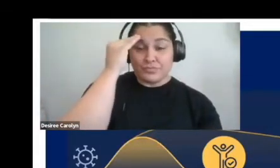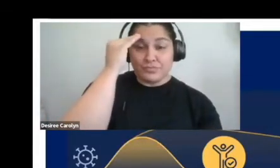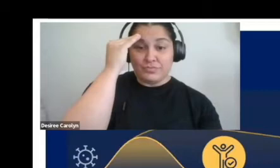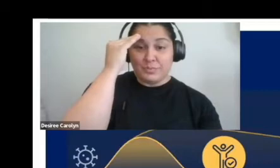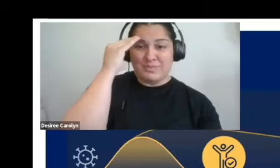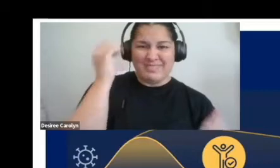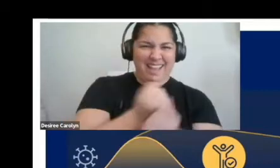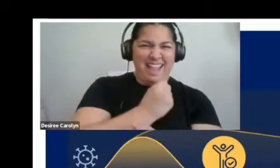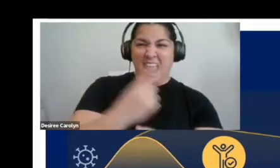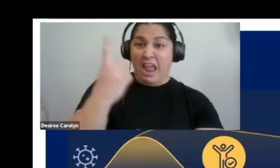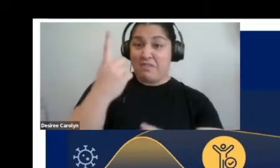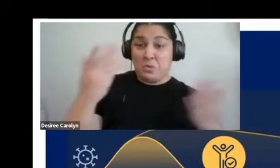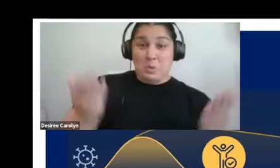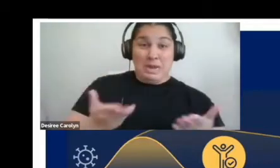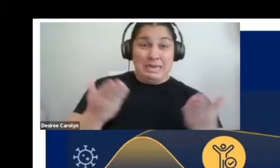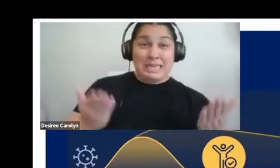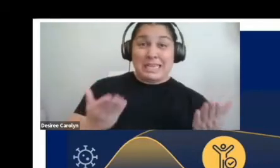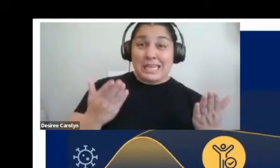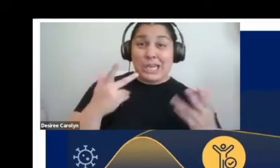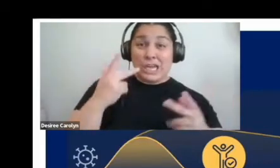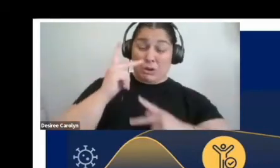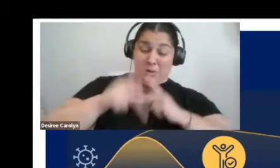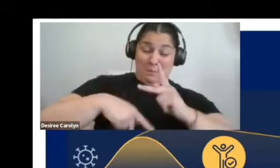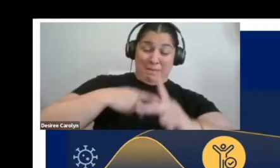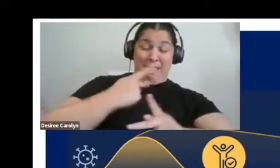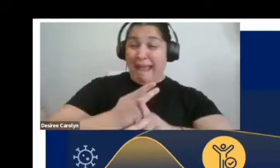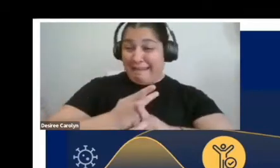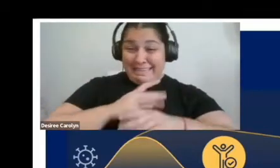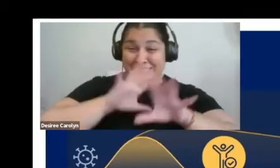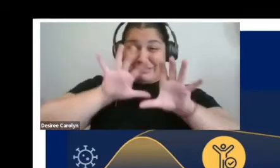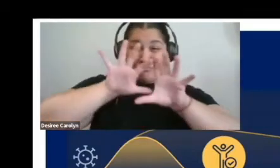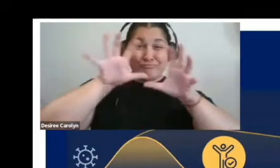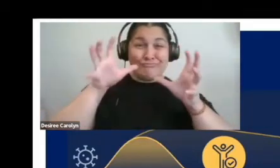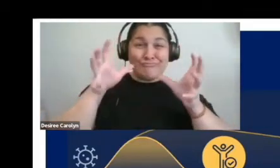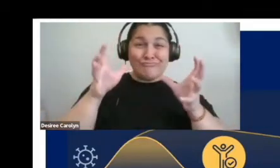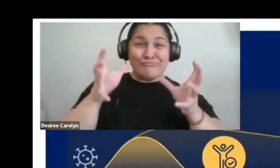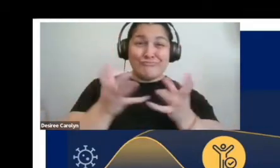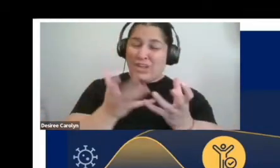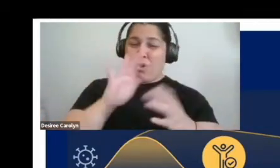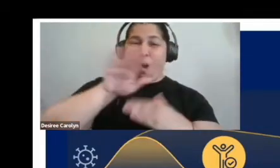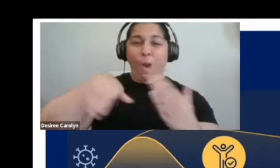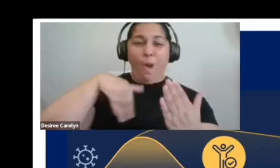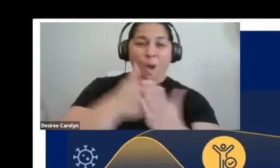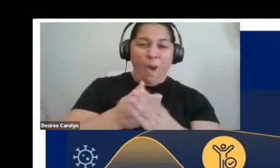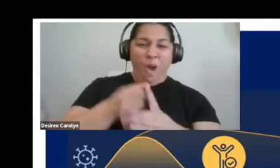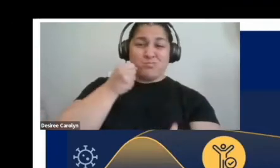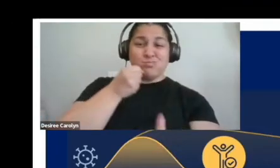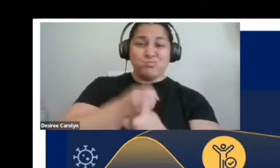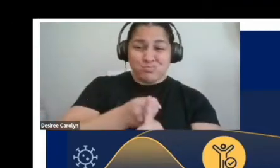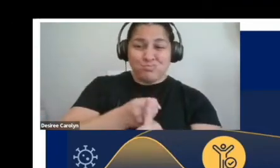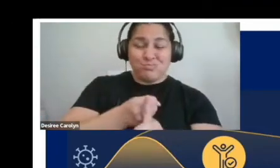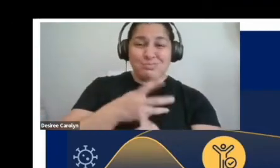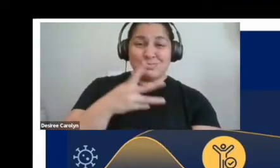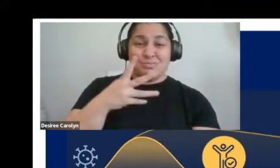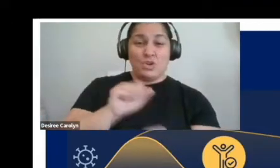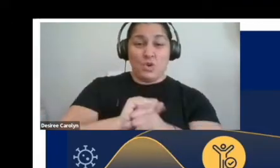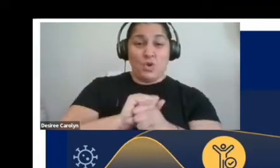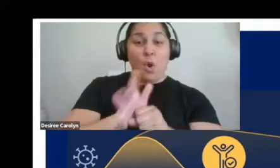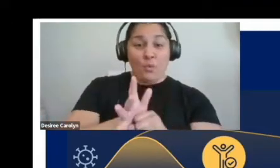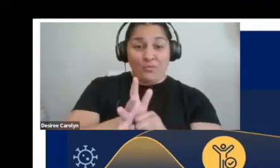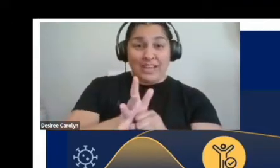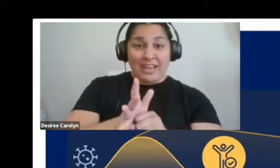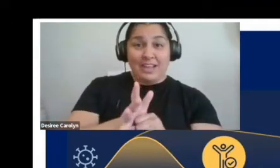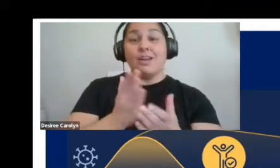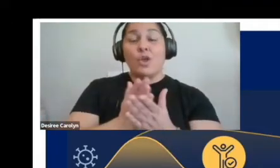everybody on the planet has been affected in some way by COVID, either through getting